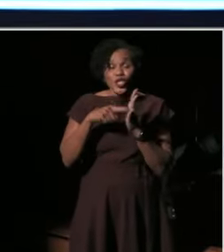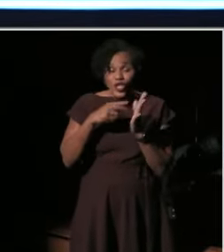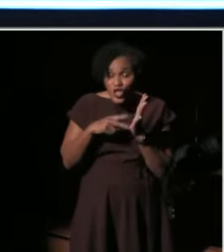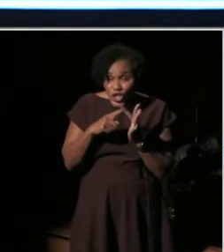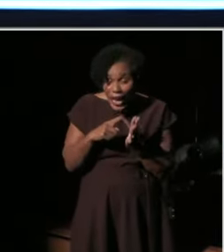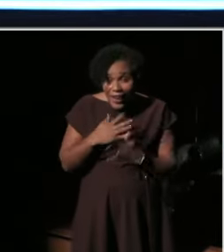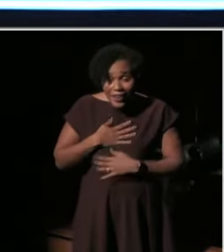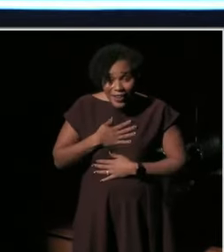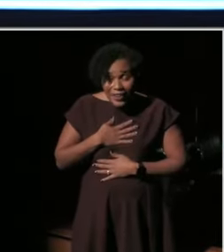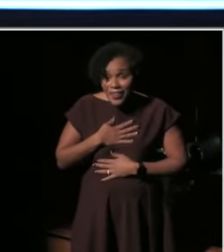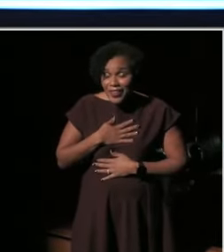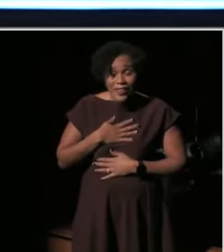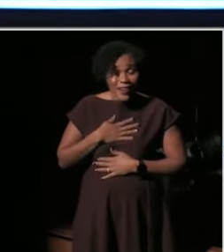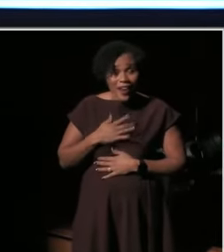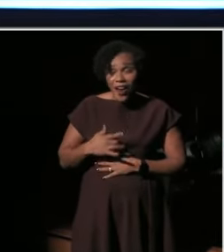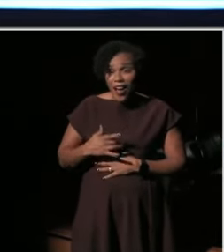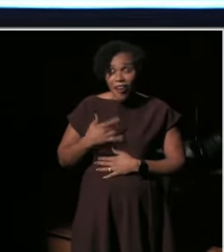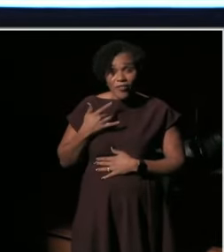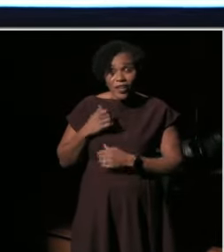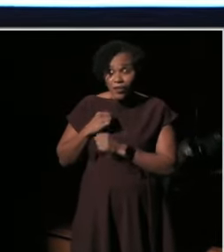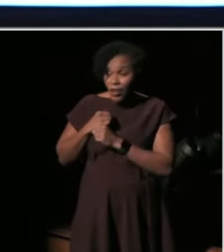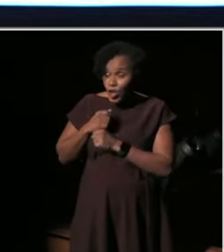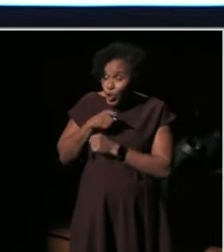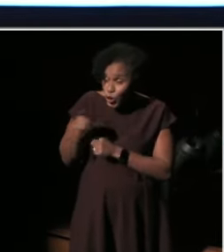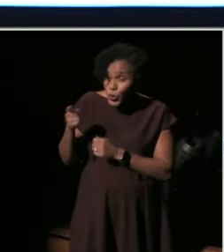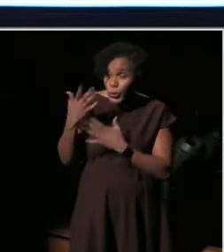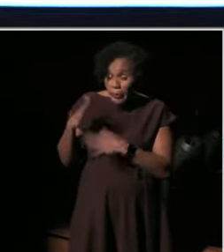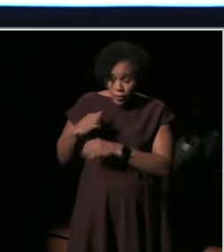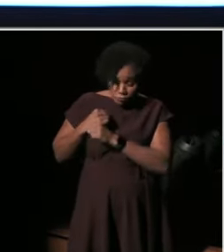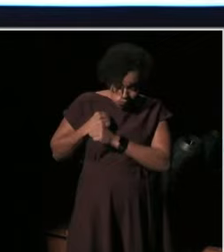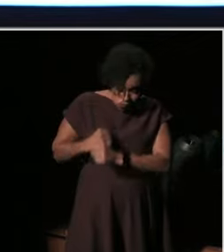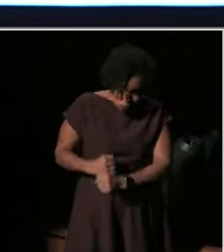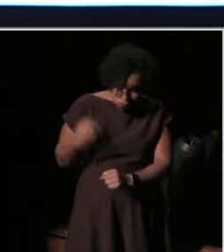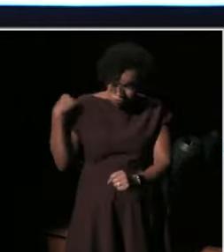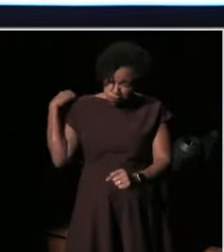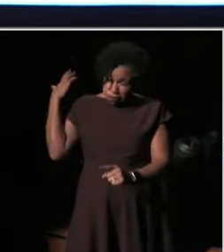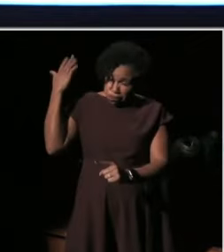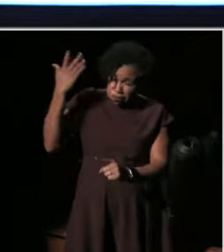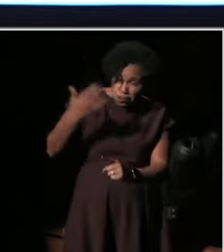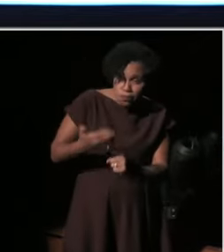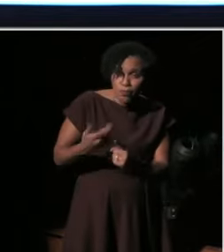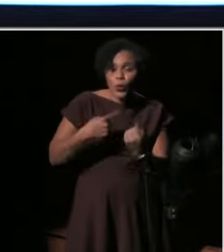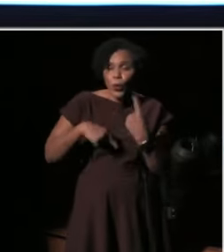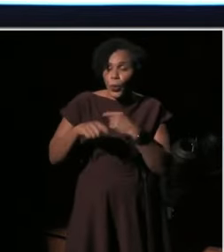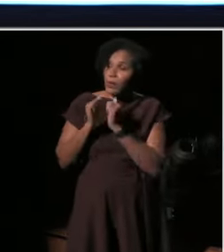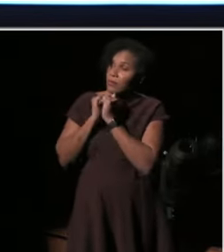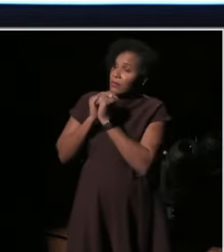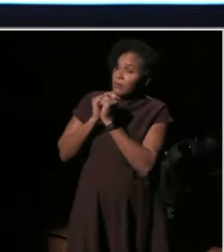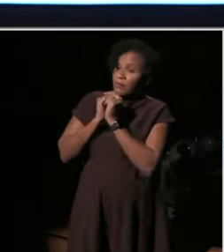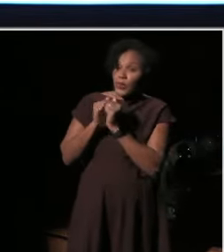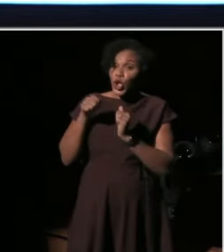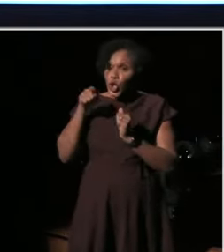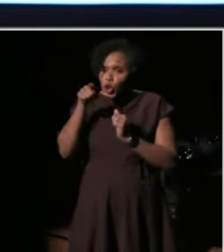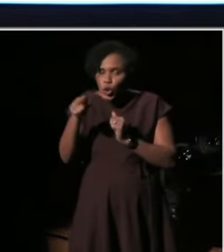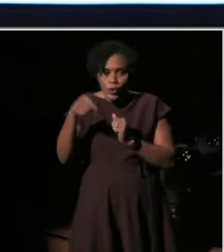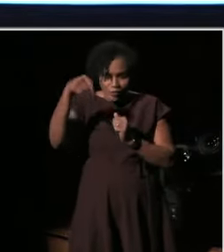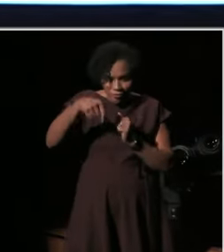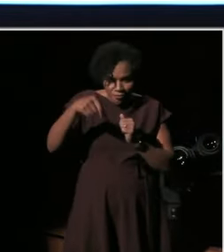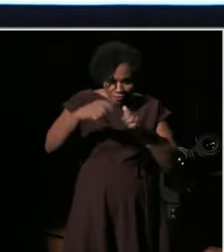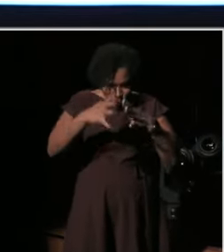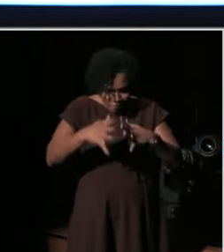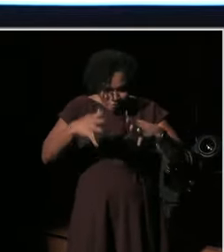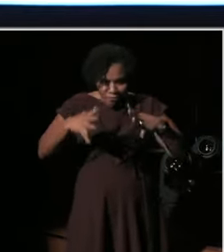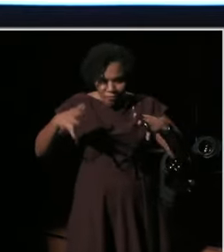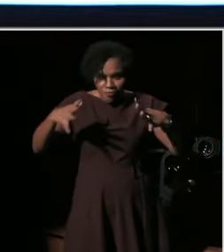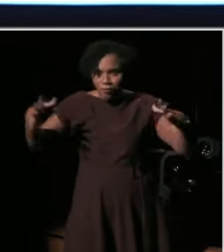Jane, we are so indebted to you for your long and committed service. You've grown the work of the Trust beyond recognition, even during the